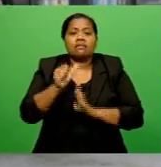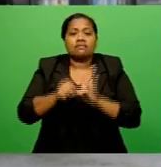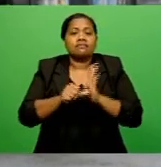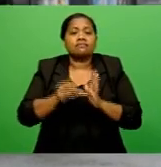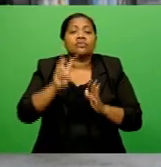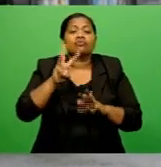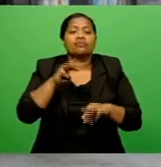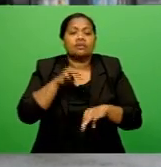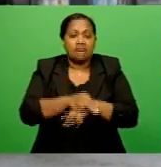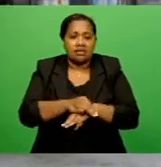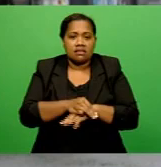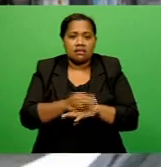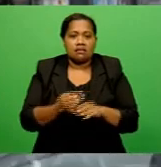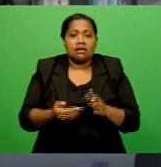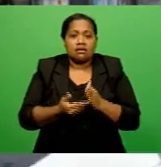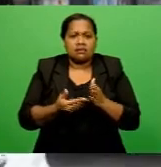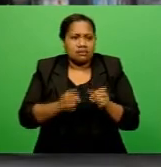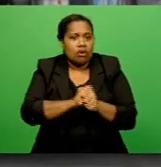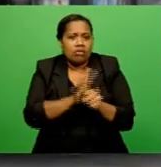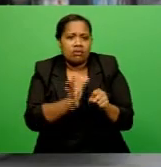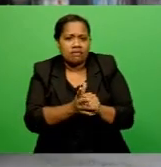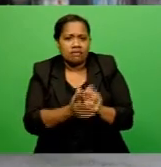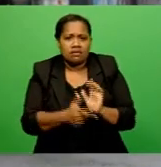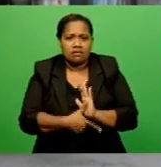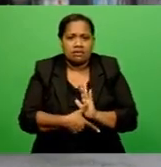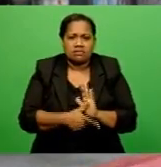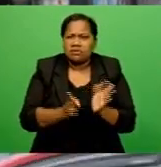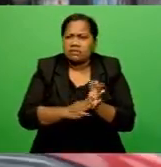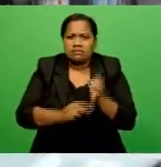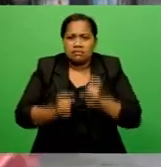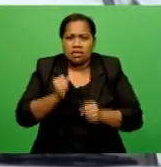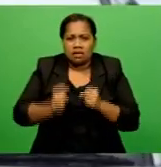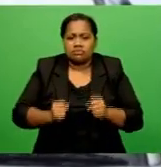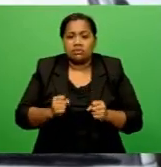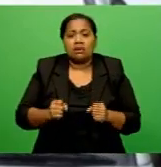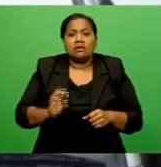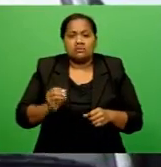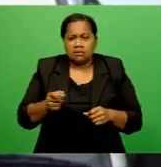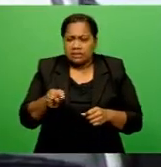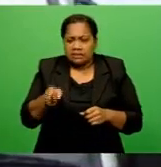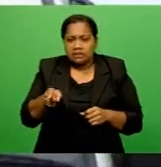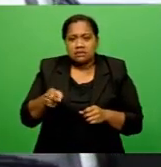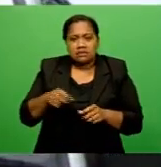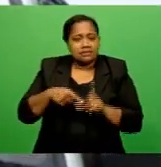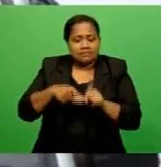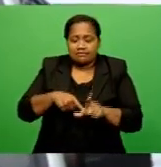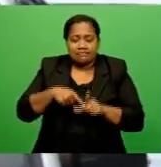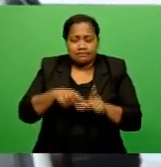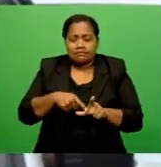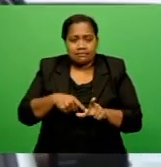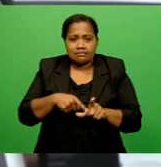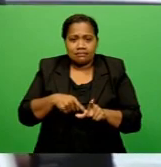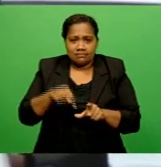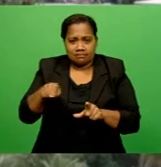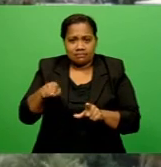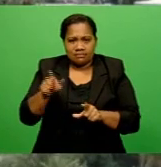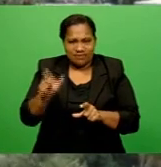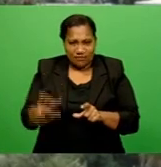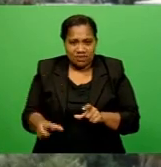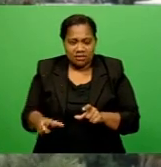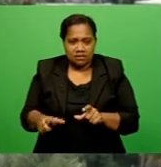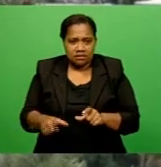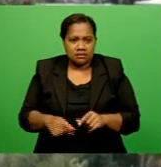of COVID, during March. So I believe that she's maybe the youngest victim. But we've had,